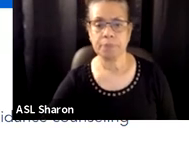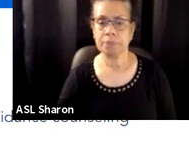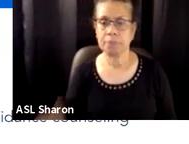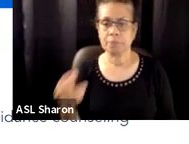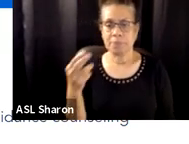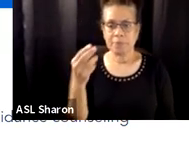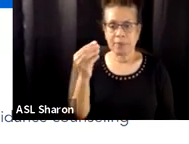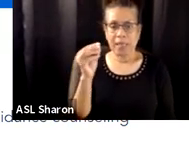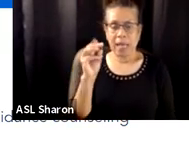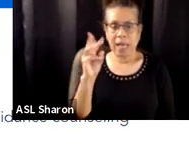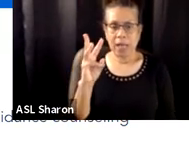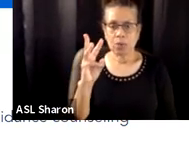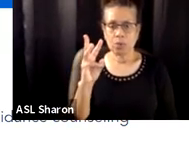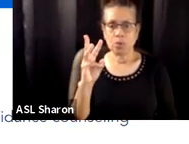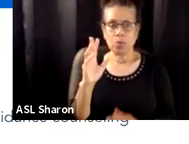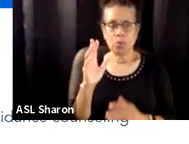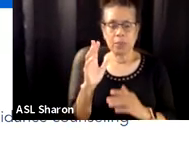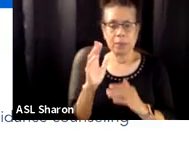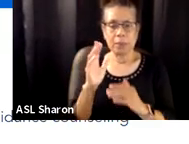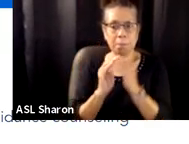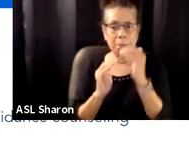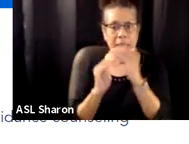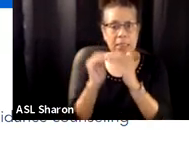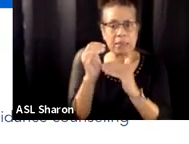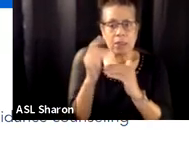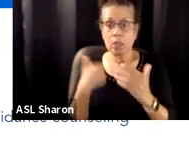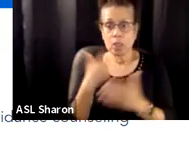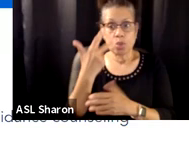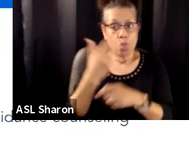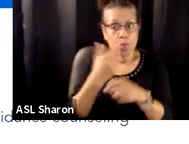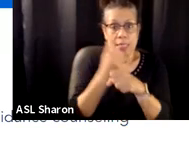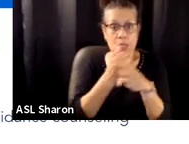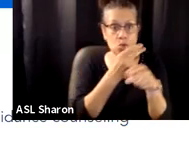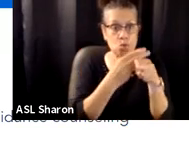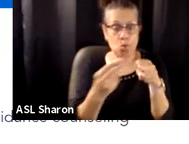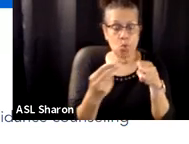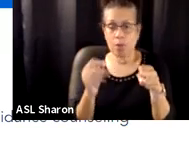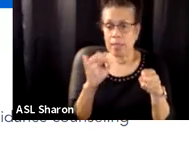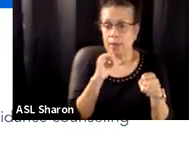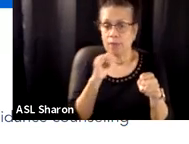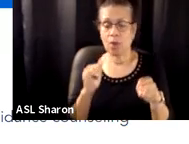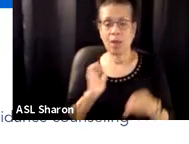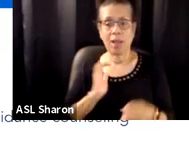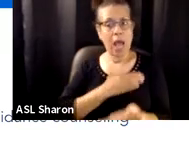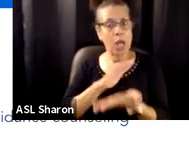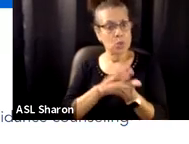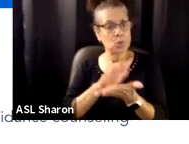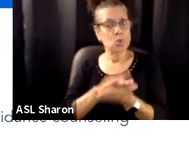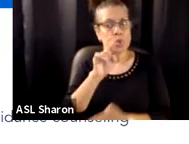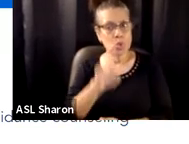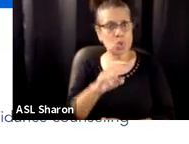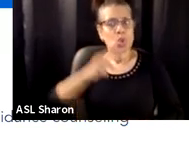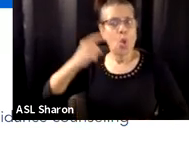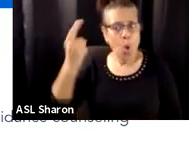we don't lose these investments after the three years because this begins to look like what our schools should look like all of the